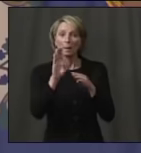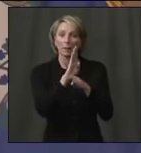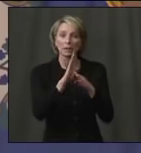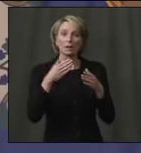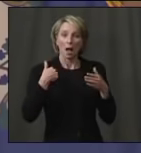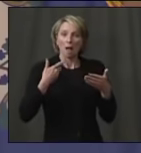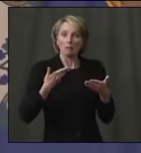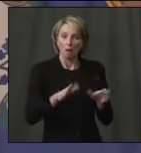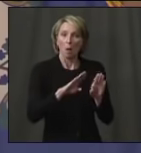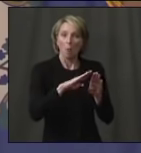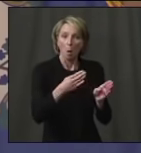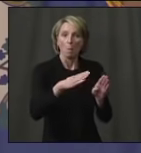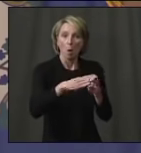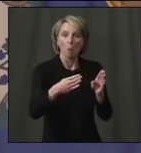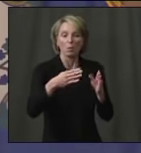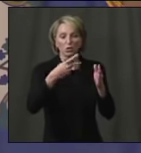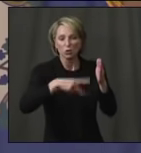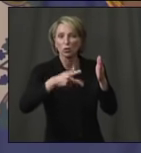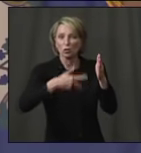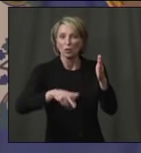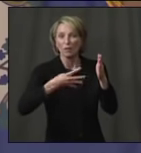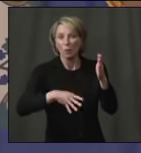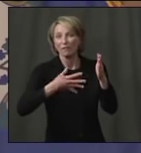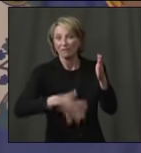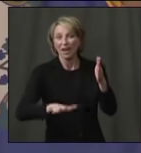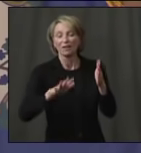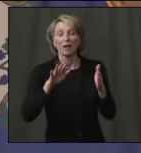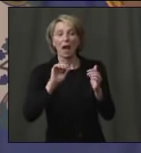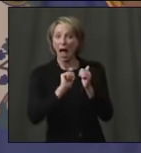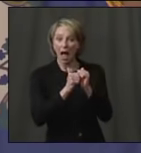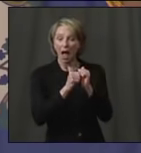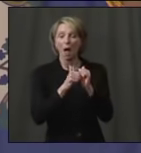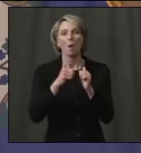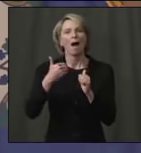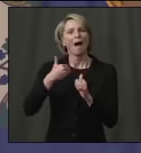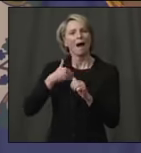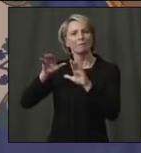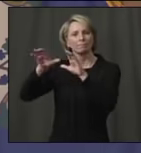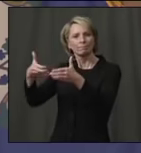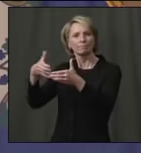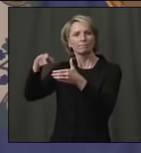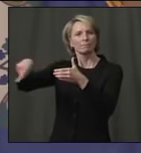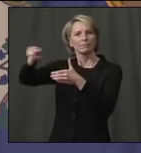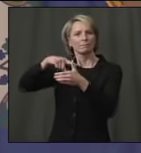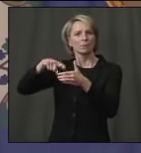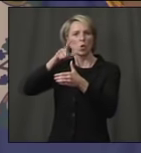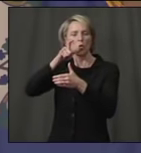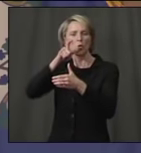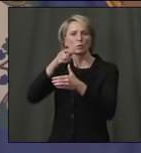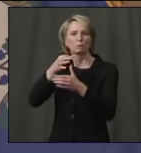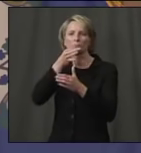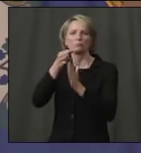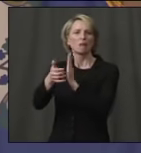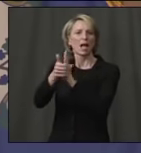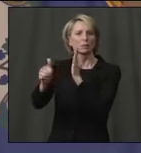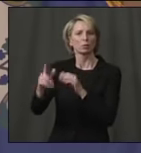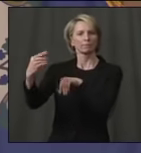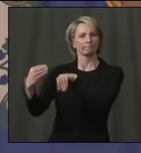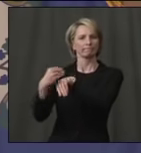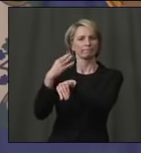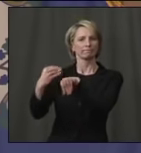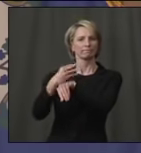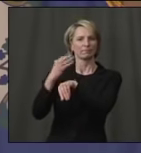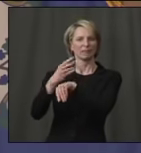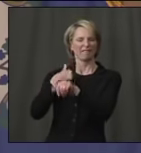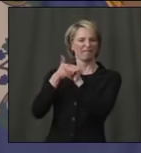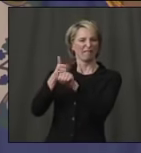scientific point of view, and you'll hear that tomorrow. But it does make sense to me, rather than essential, non-essential,